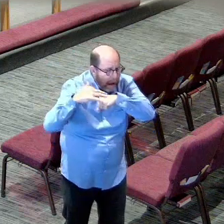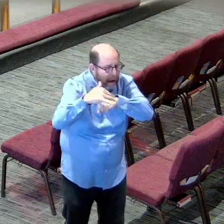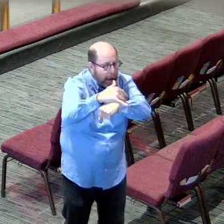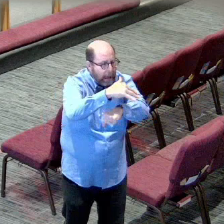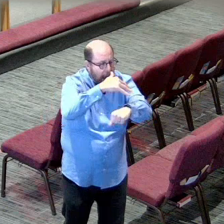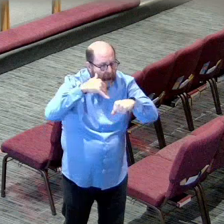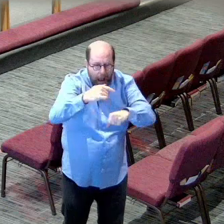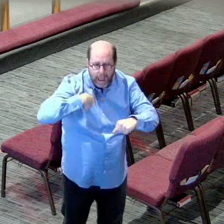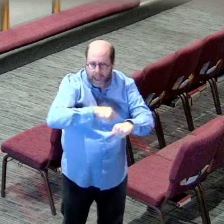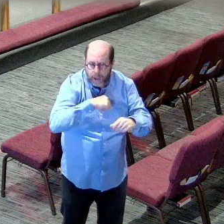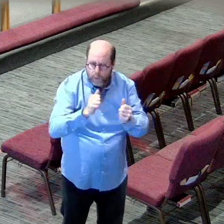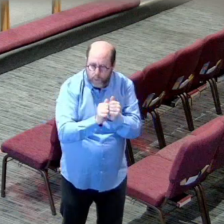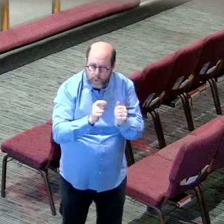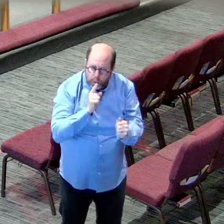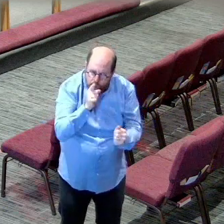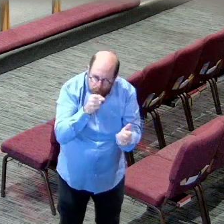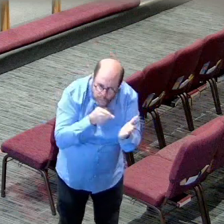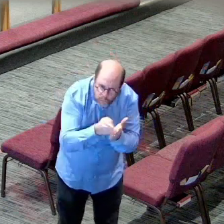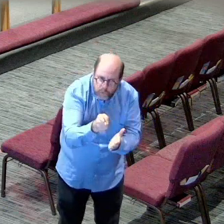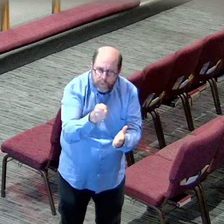us with true faith.